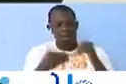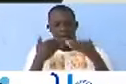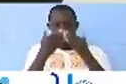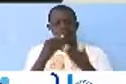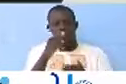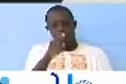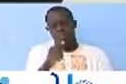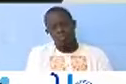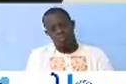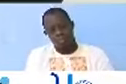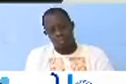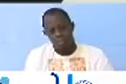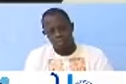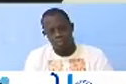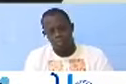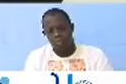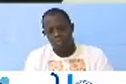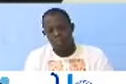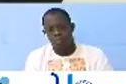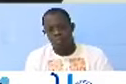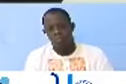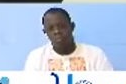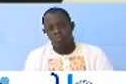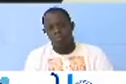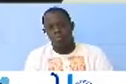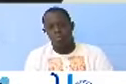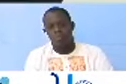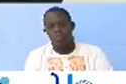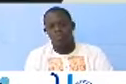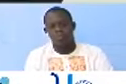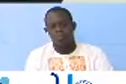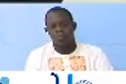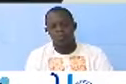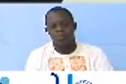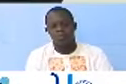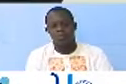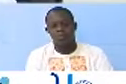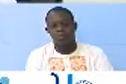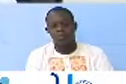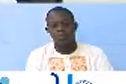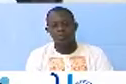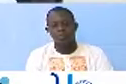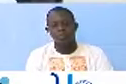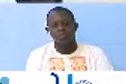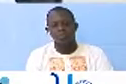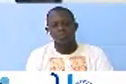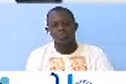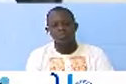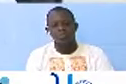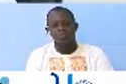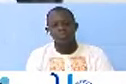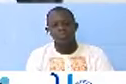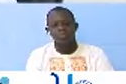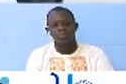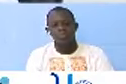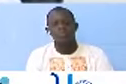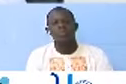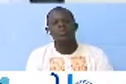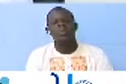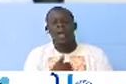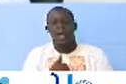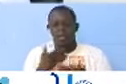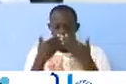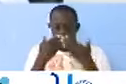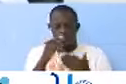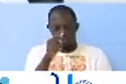ya nyin ka bara mafo ko wale me aliba kabi ya nyin ka. No, for nyin ko ko. I told you